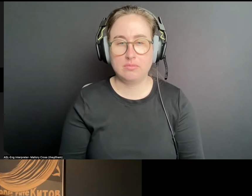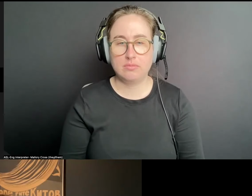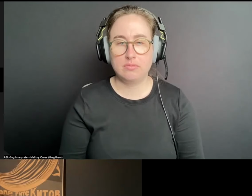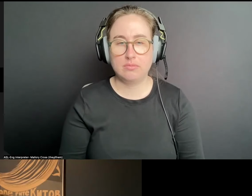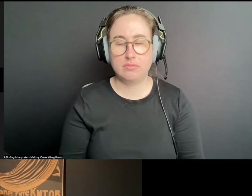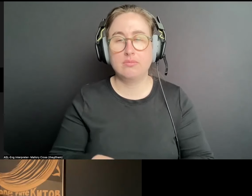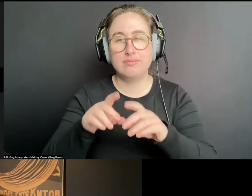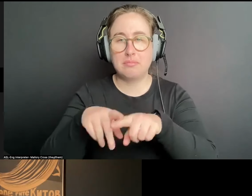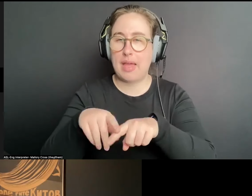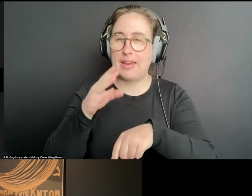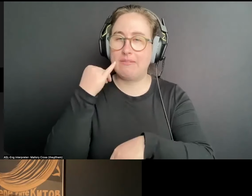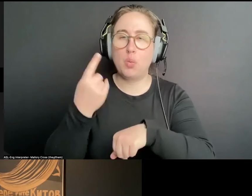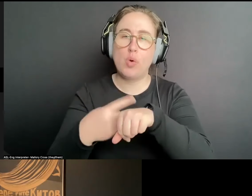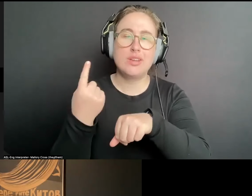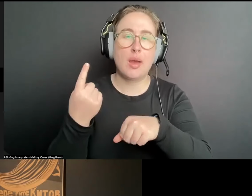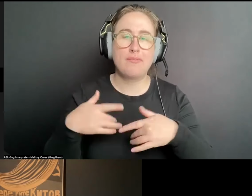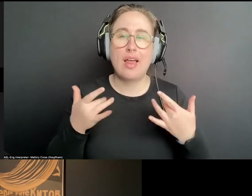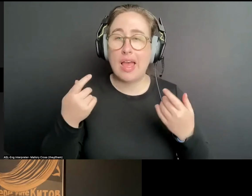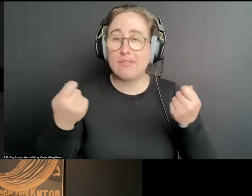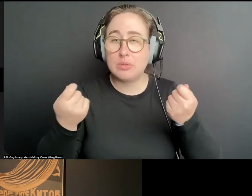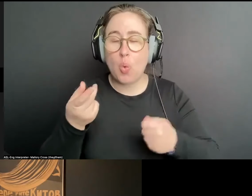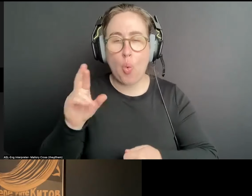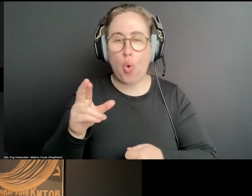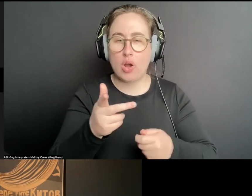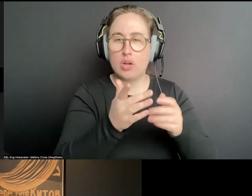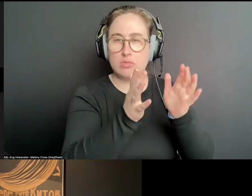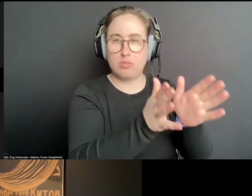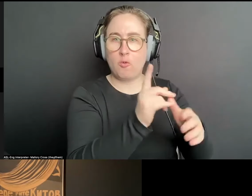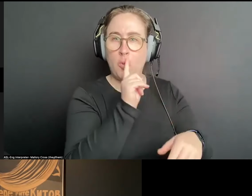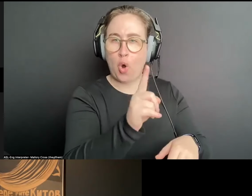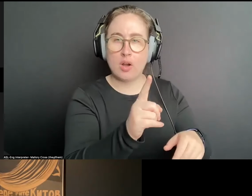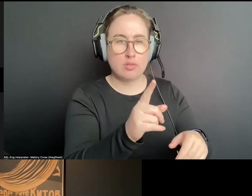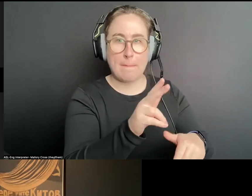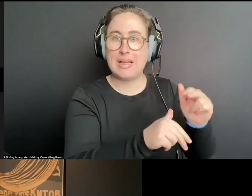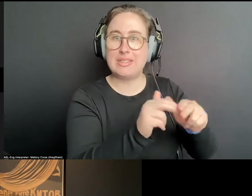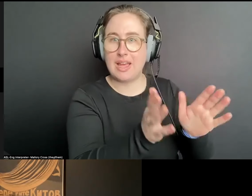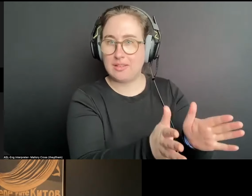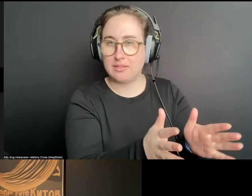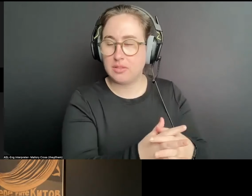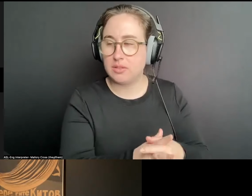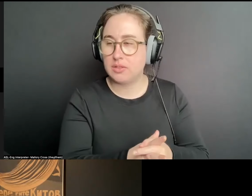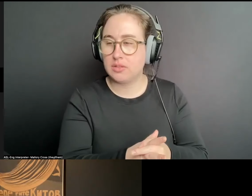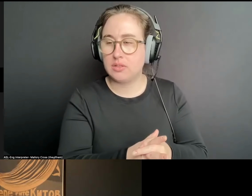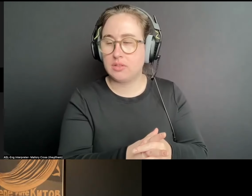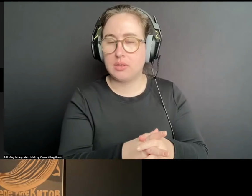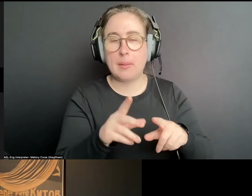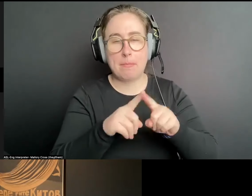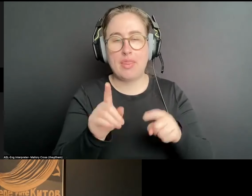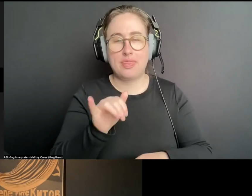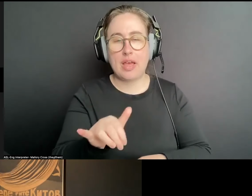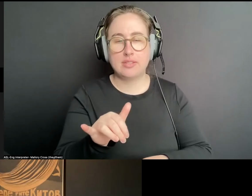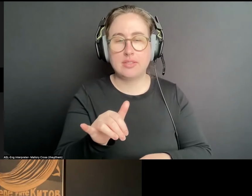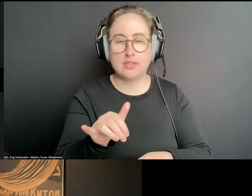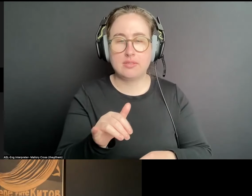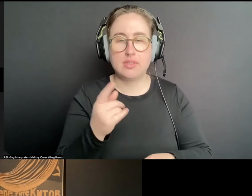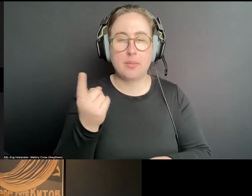a standalone event like a film festival or a bricks and mortar space, but that's definitely something that we are working on addressing